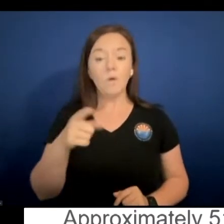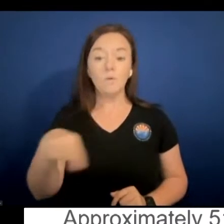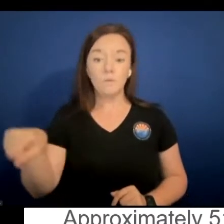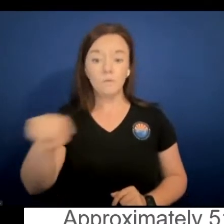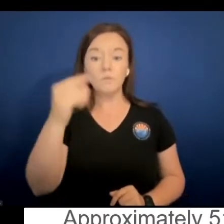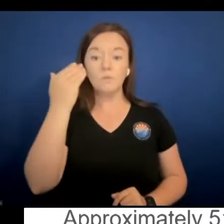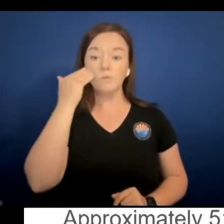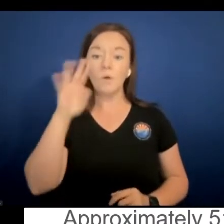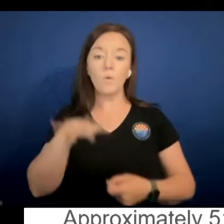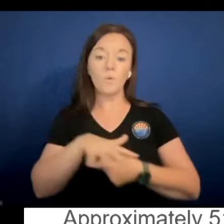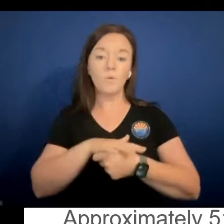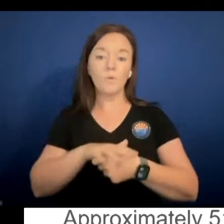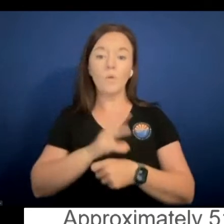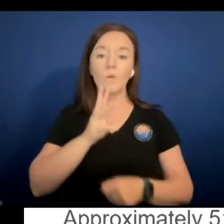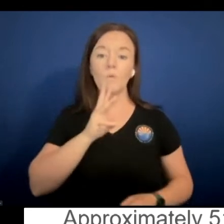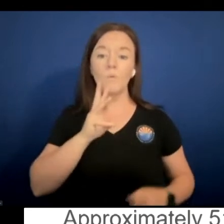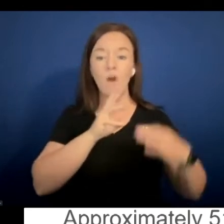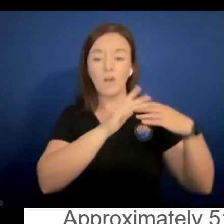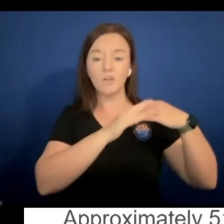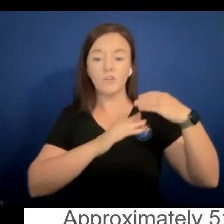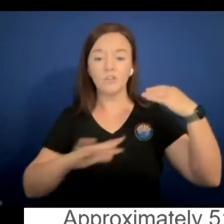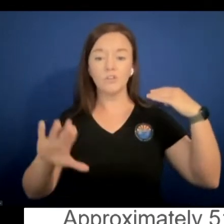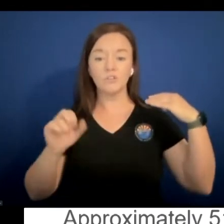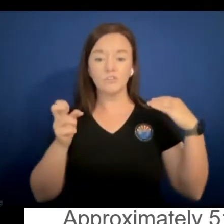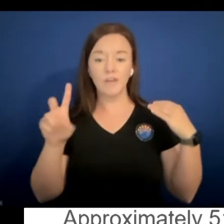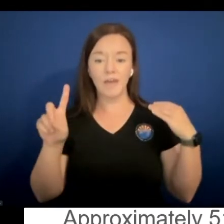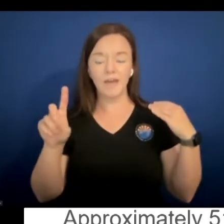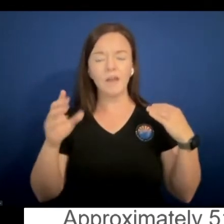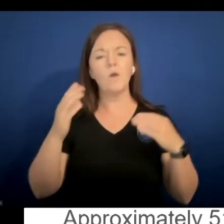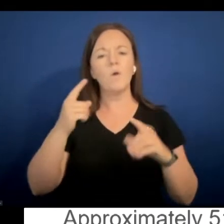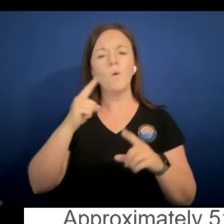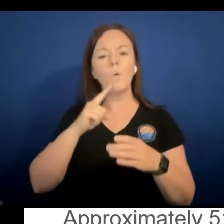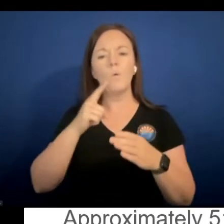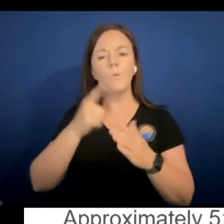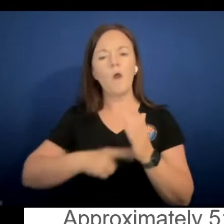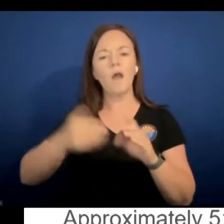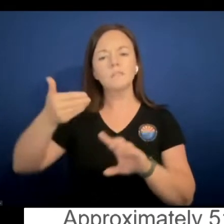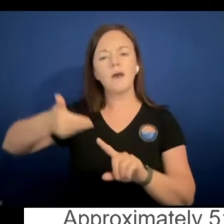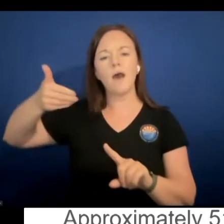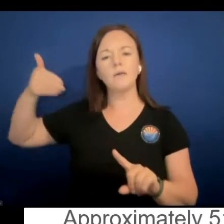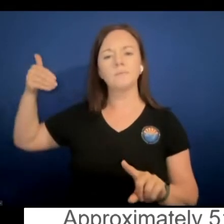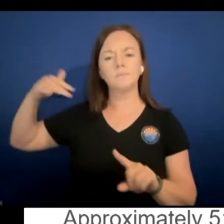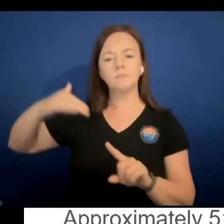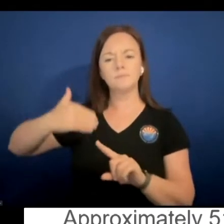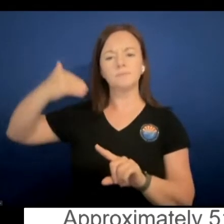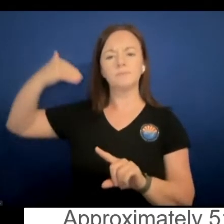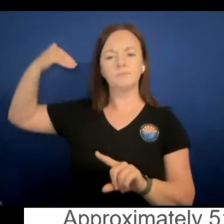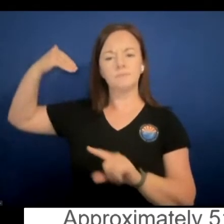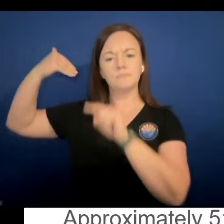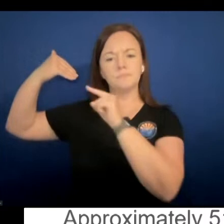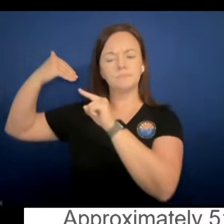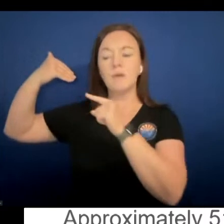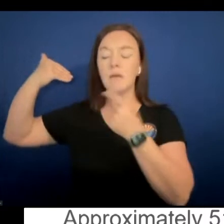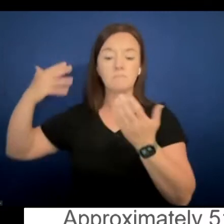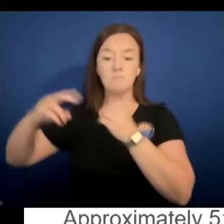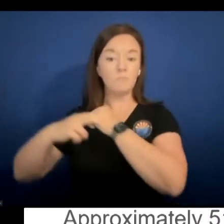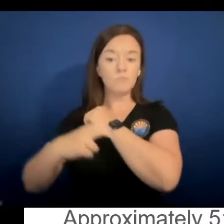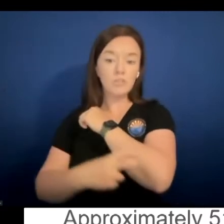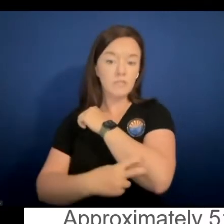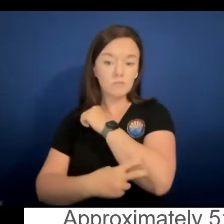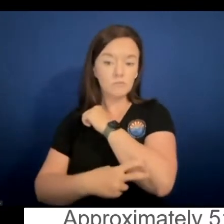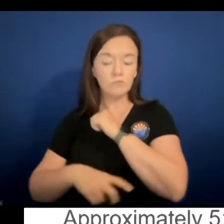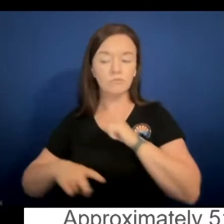watersheds, to know what's upstream of them. And that can happen on a bridge. on